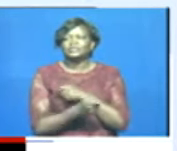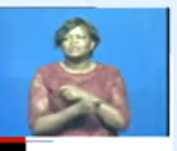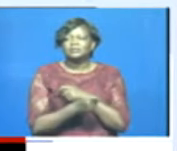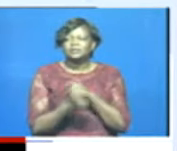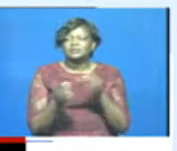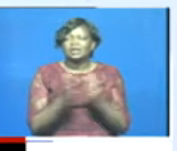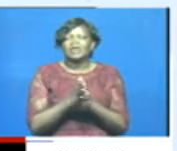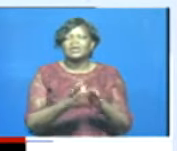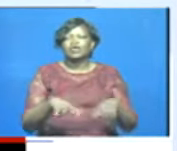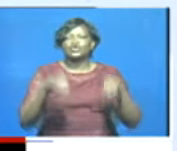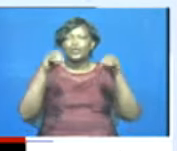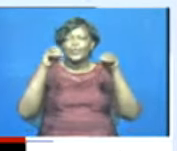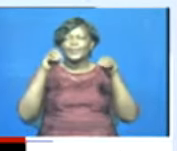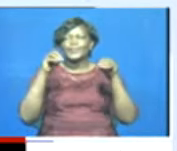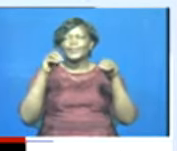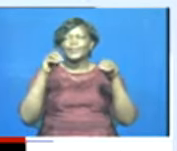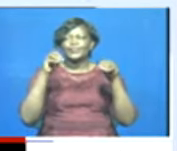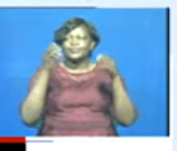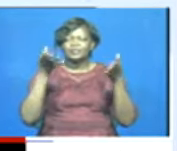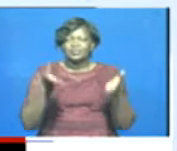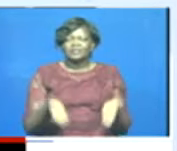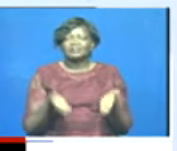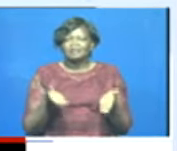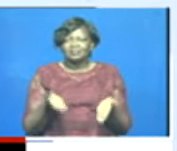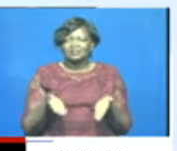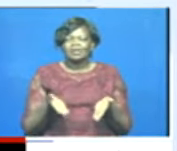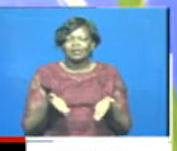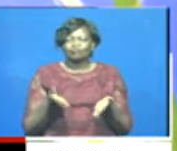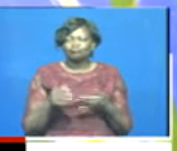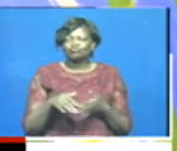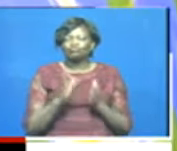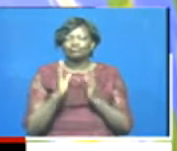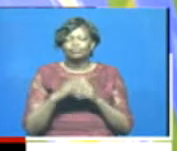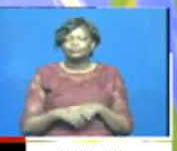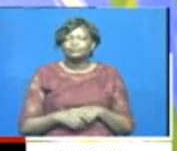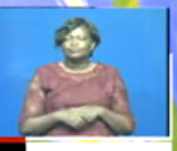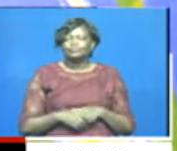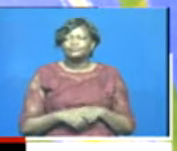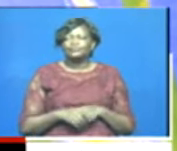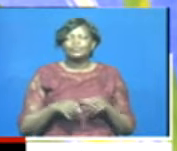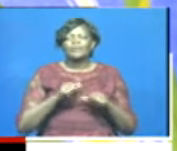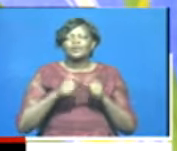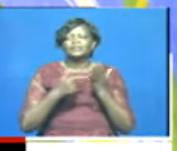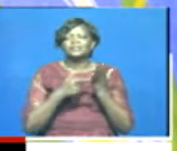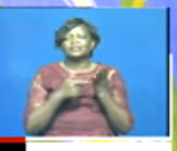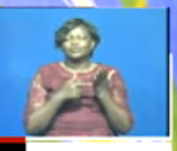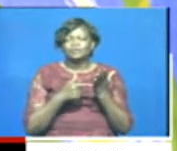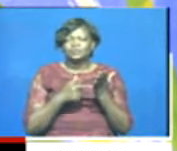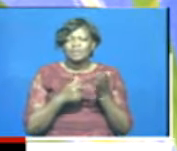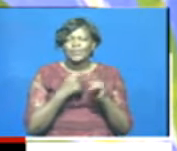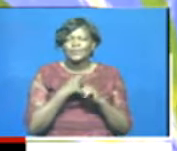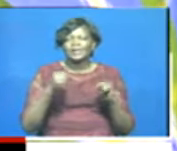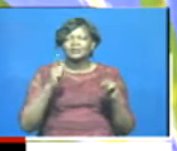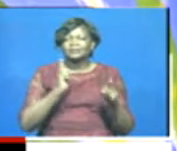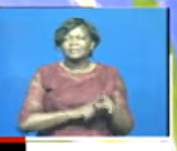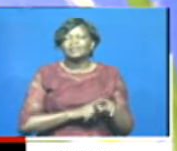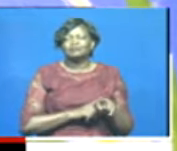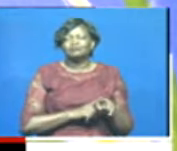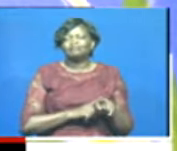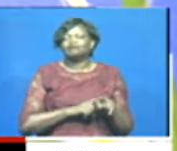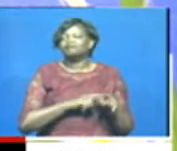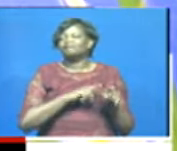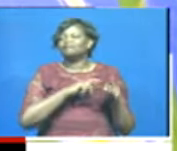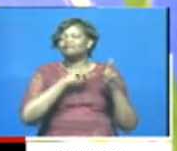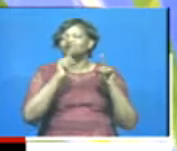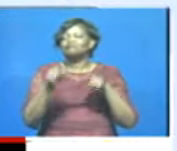adopt the current trends in the line of technology. But when you go down to the farmer,